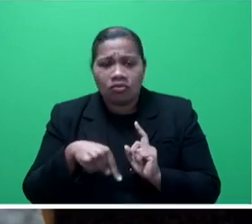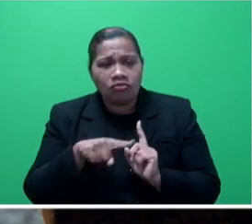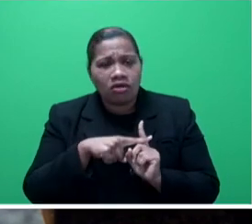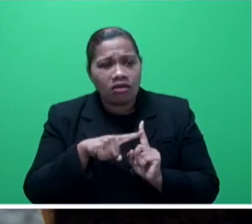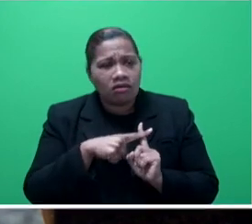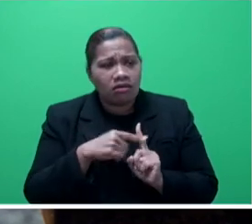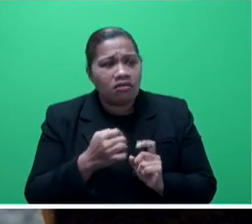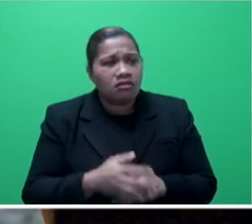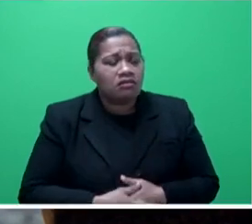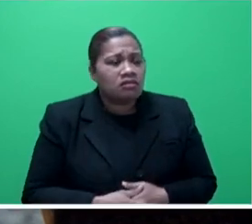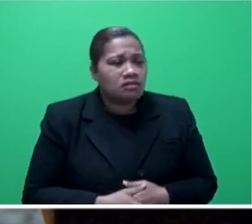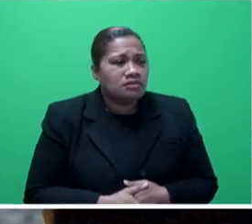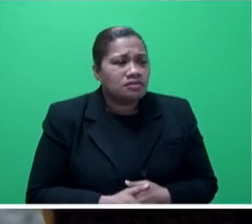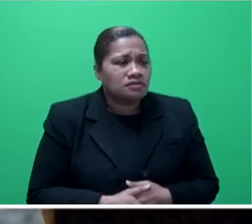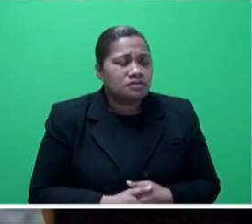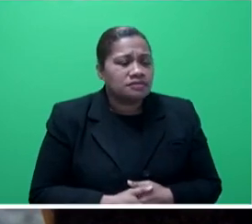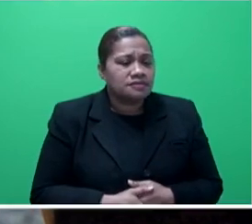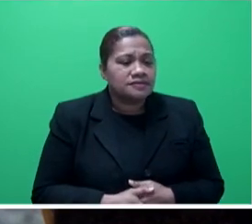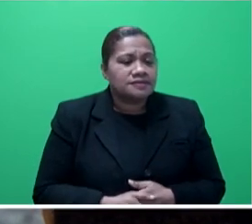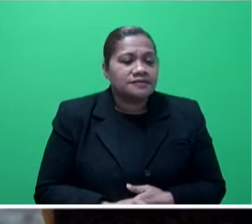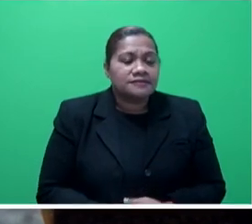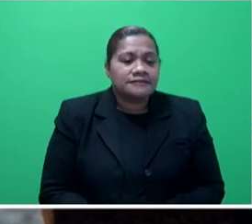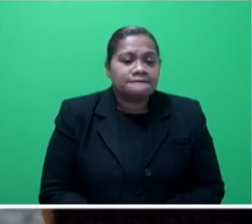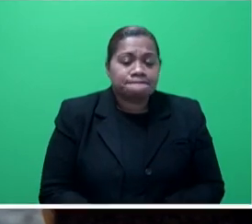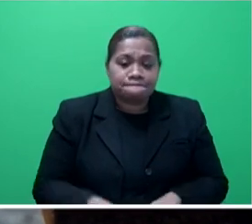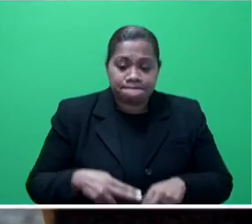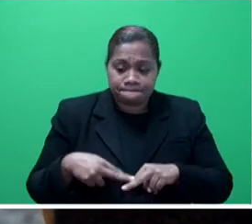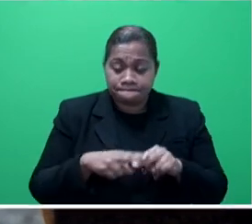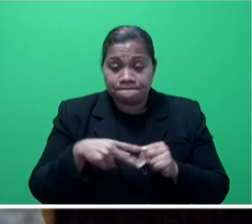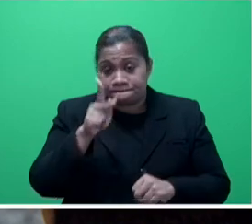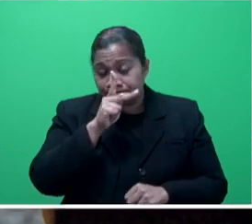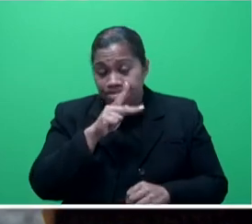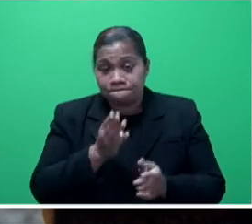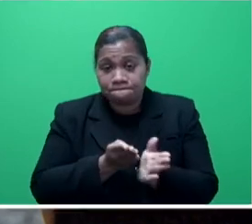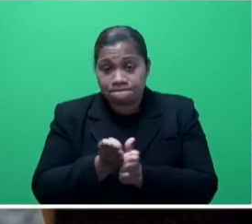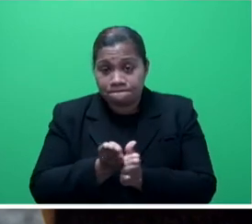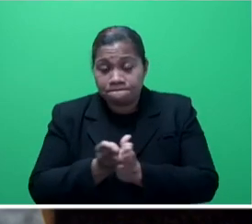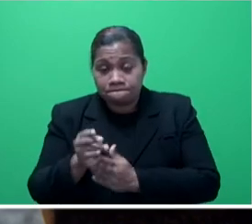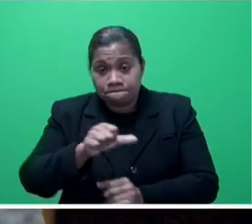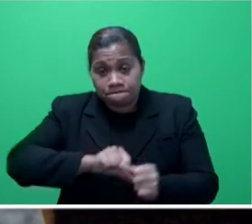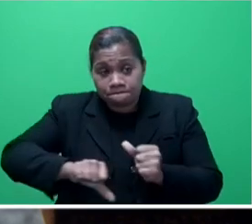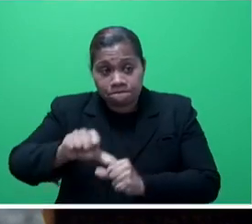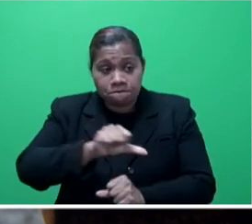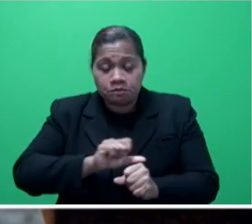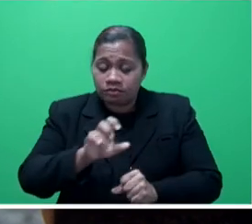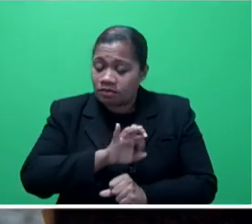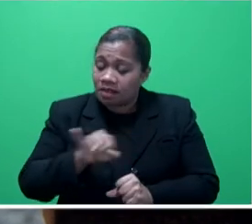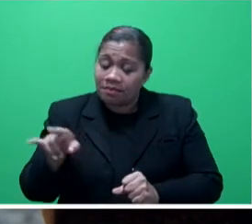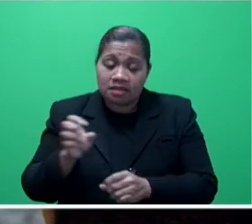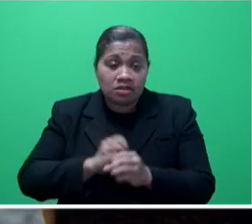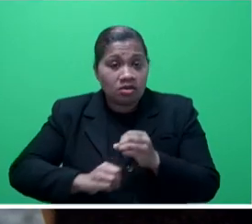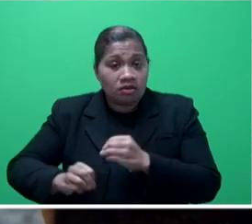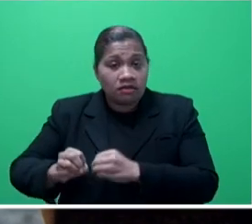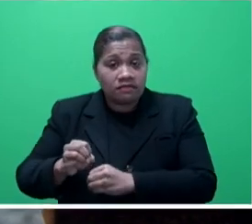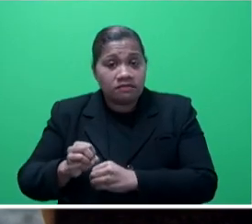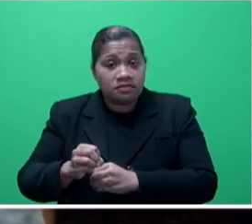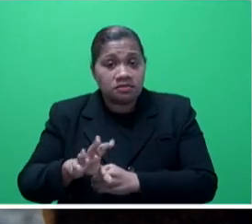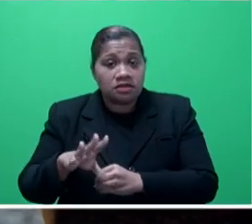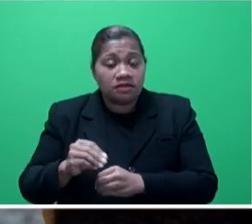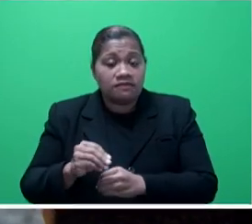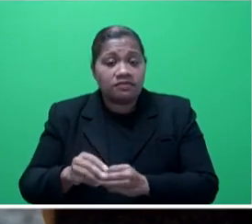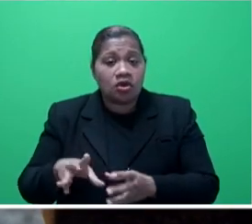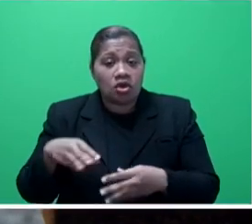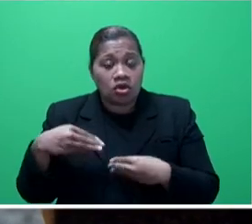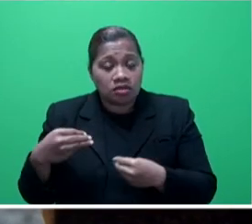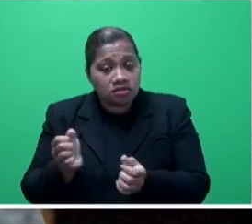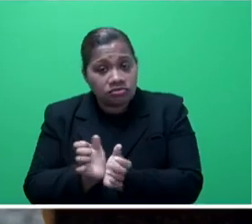not audited by the Office of the Auditor General. Fiji Public Service Association is not done by the Office of the Auditor General. The Fiji Teachers Union